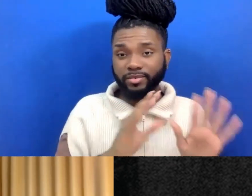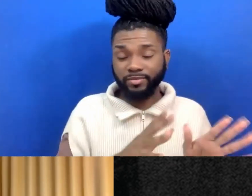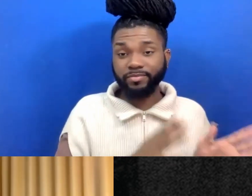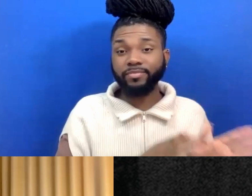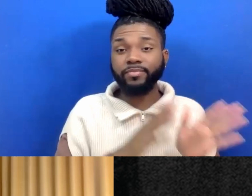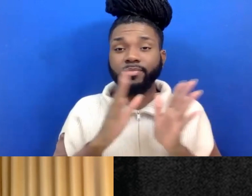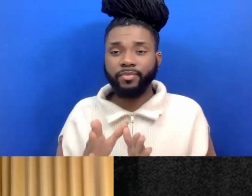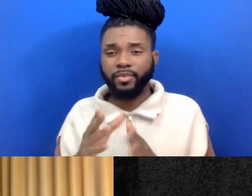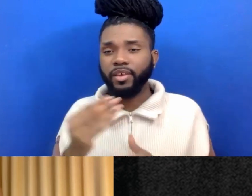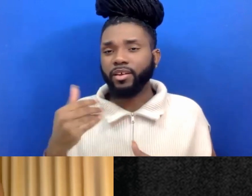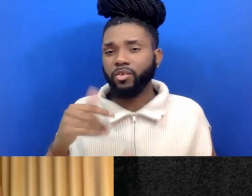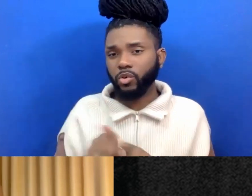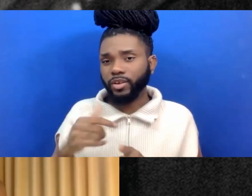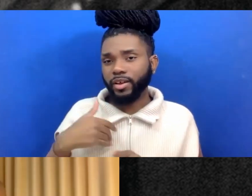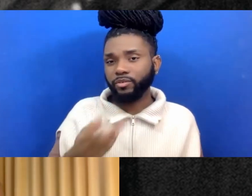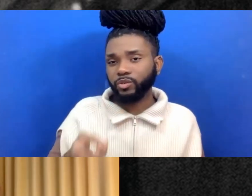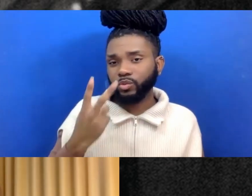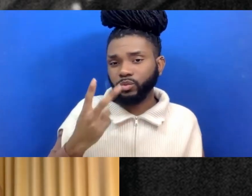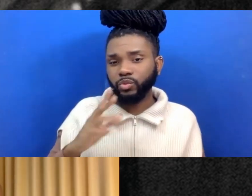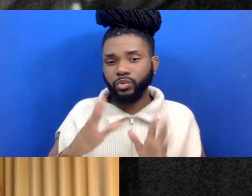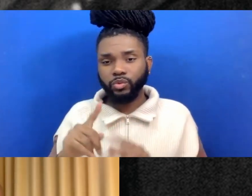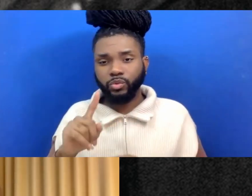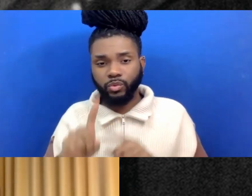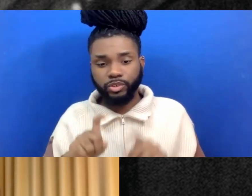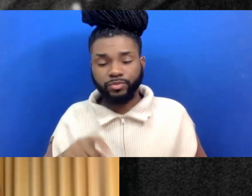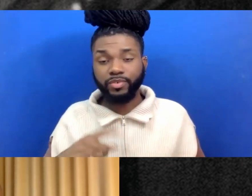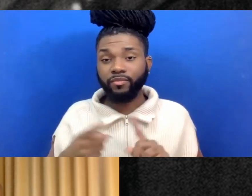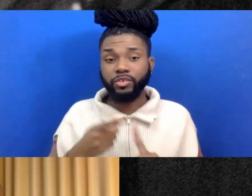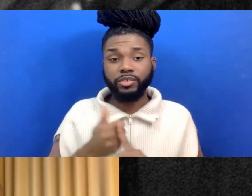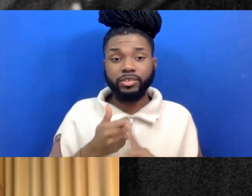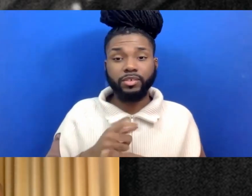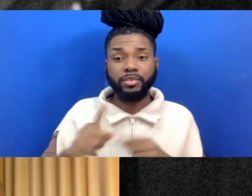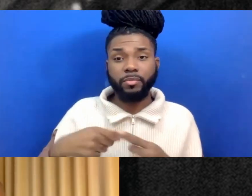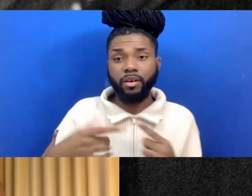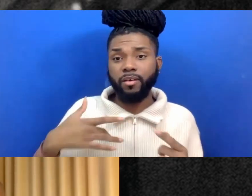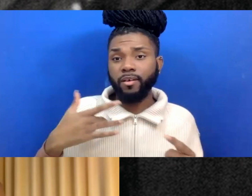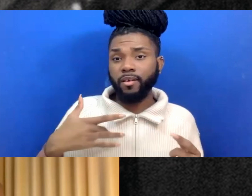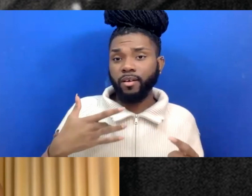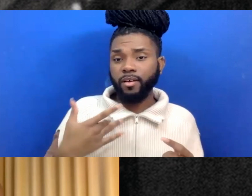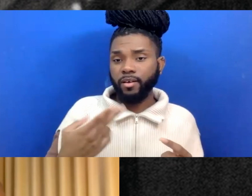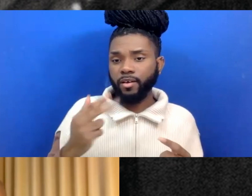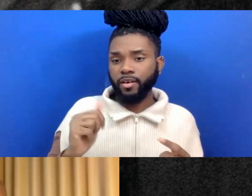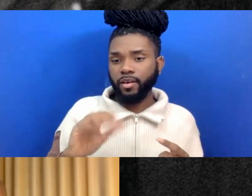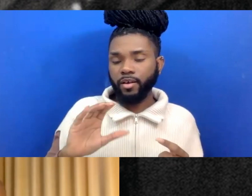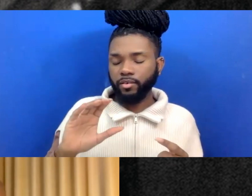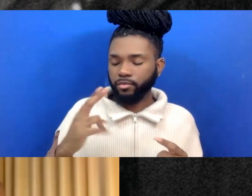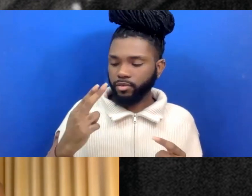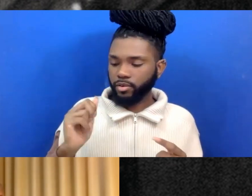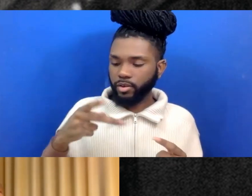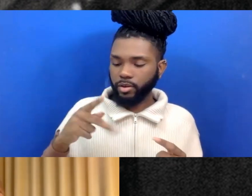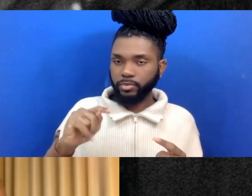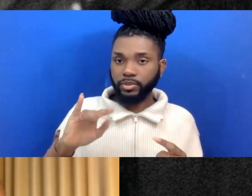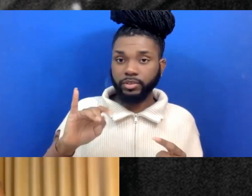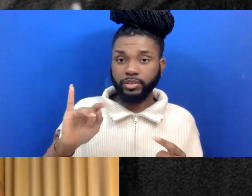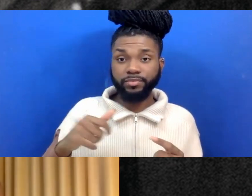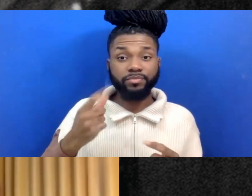half-formed invitations questions. And the first is about hapticity. And that is, what does this sustain, and it's